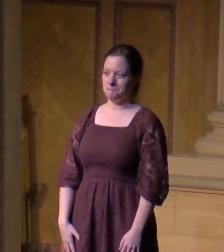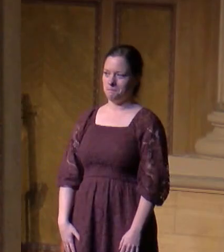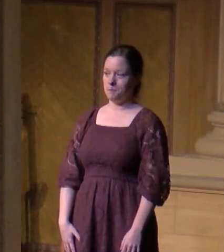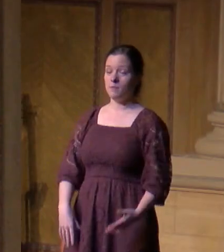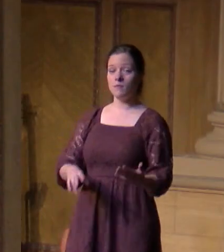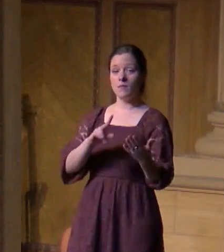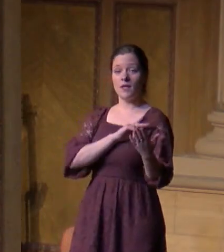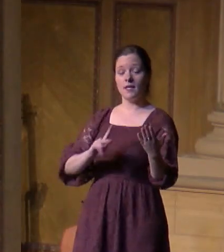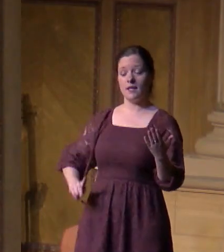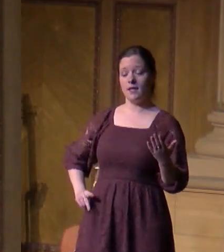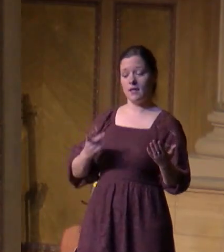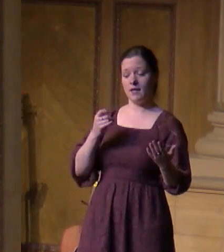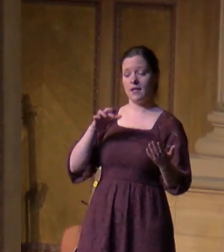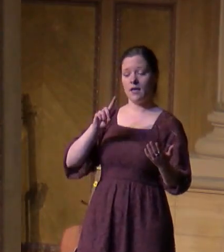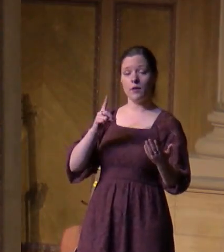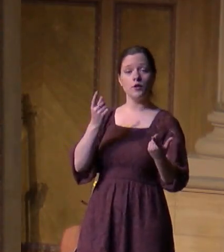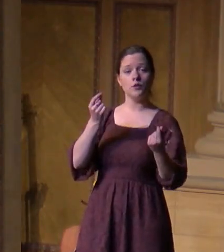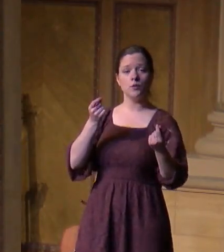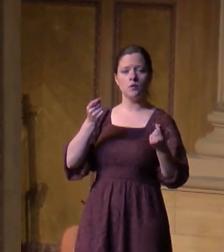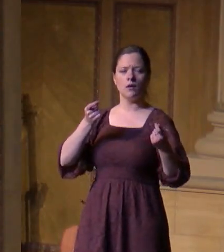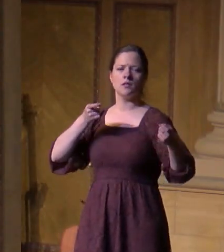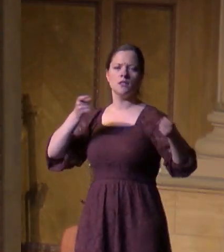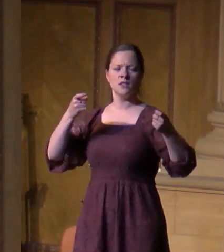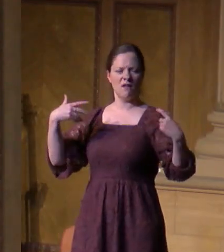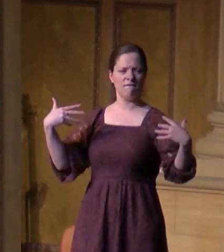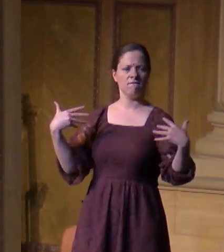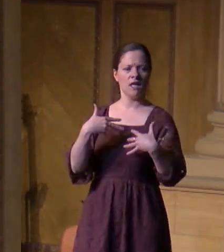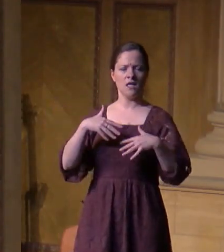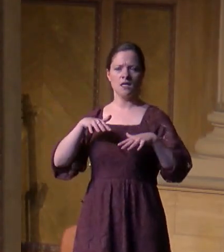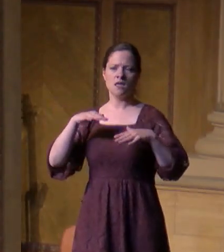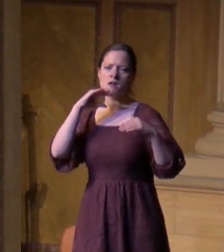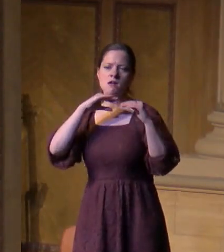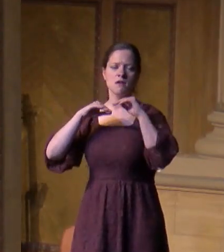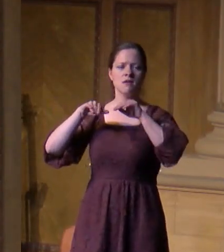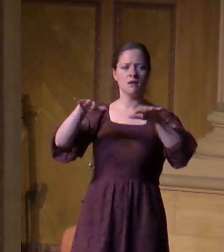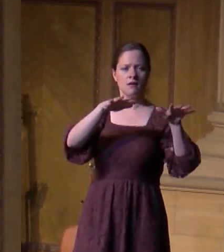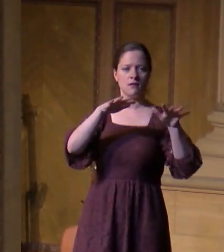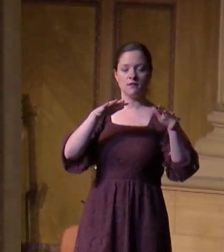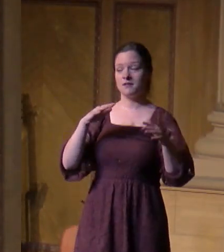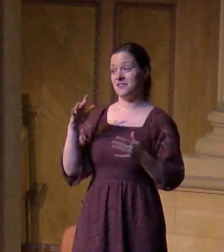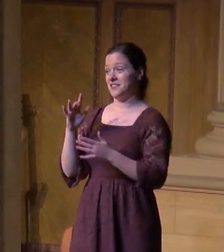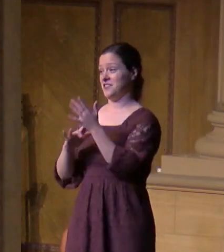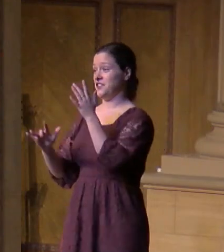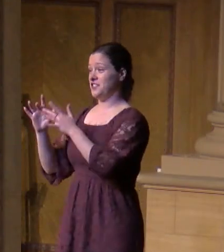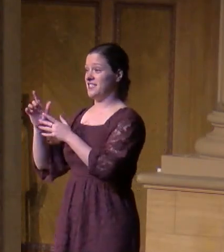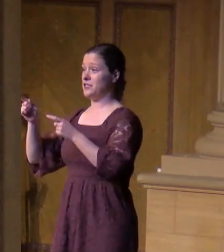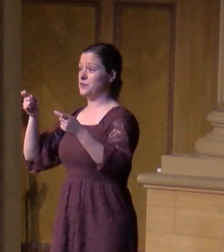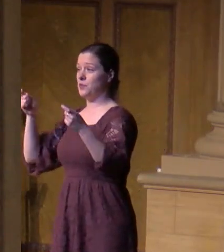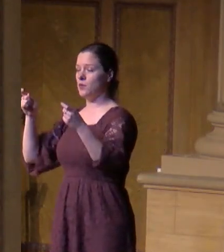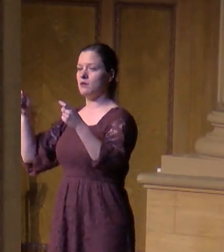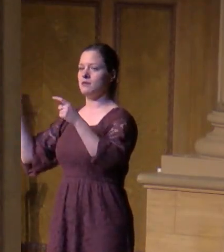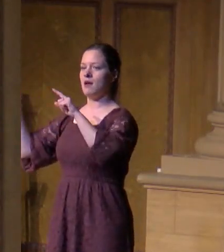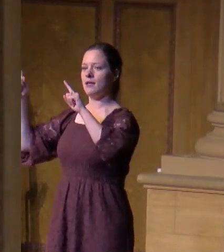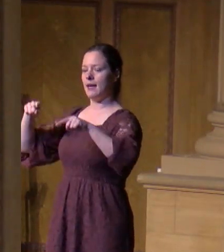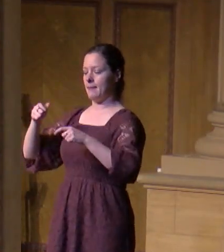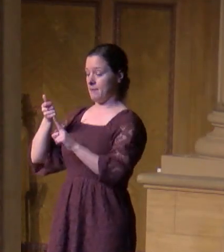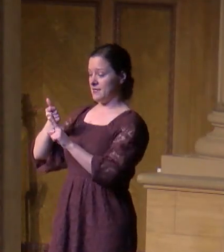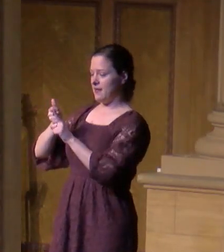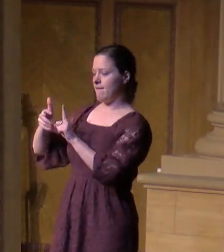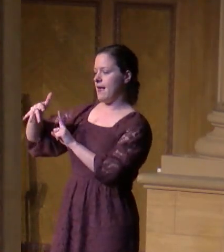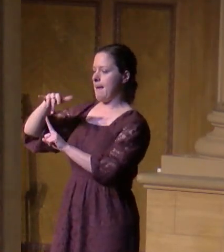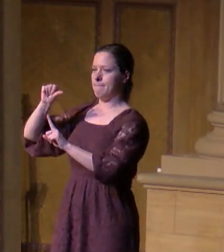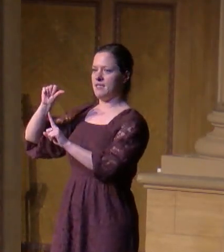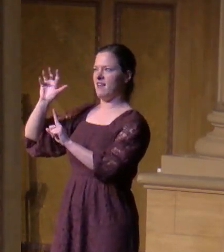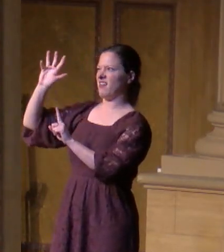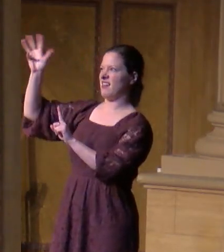King Herod ruled by striking fear in the hearts of his people but Jesus ruled by coming to empty himself of all of his power